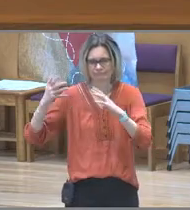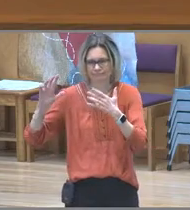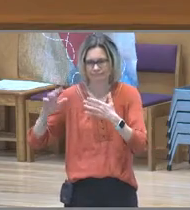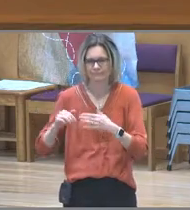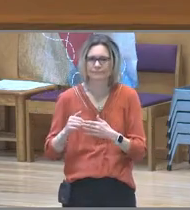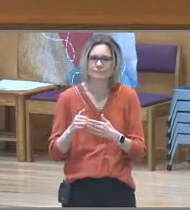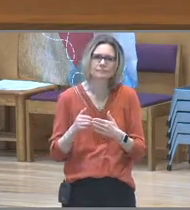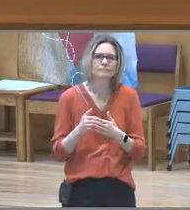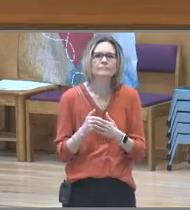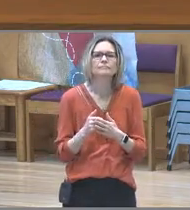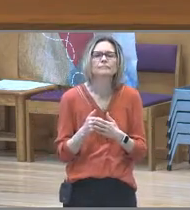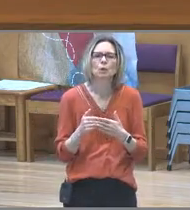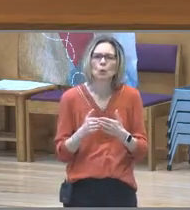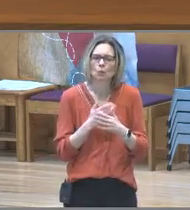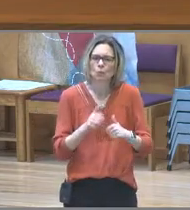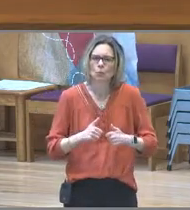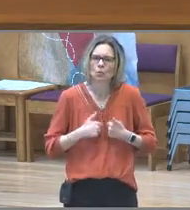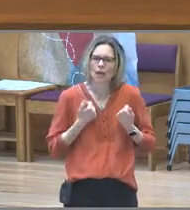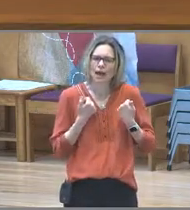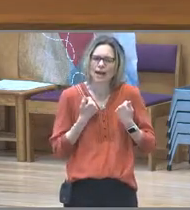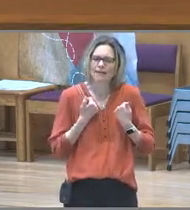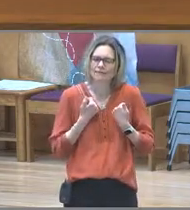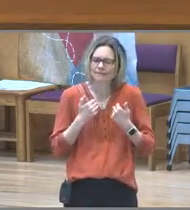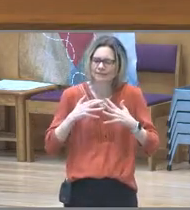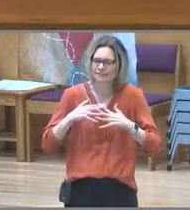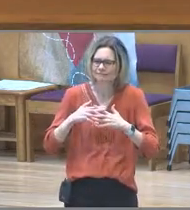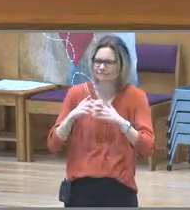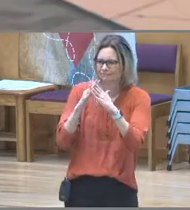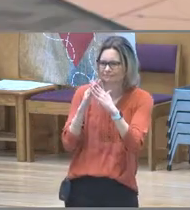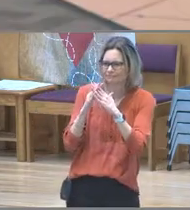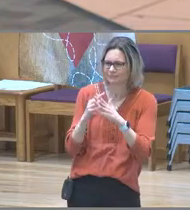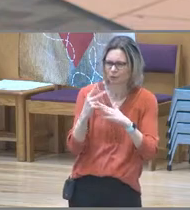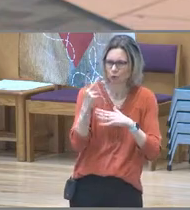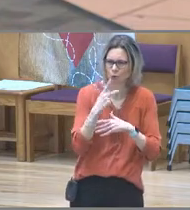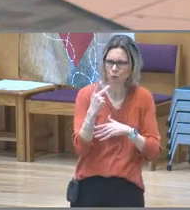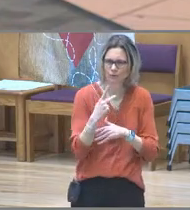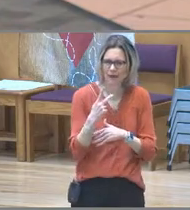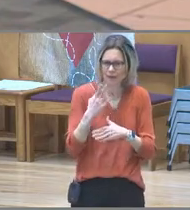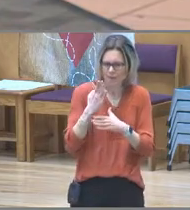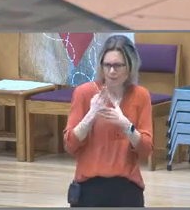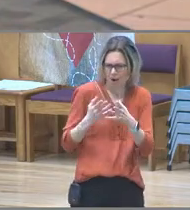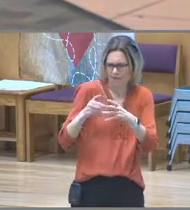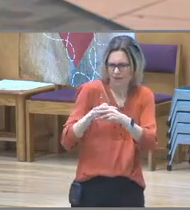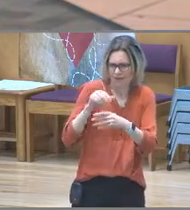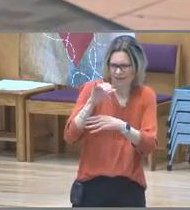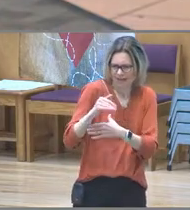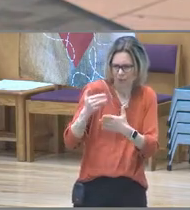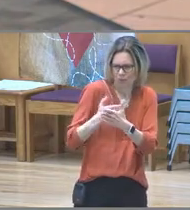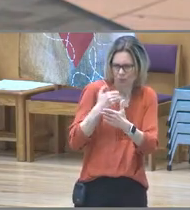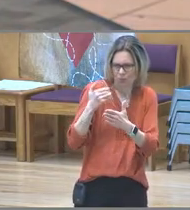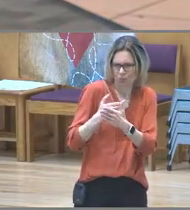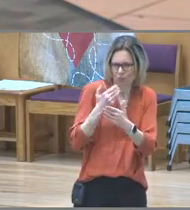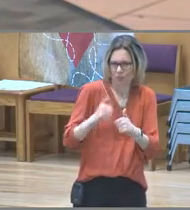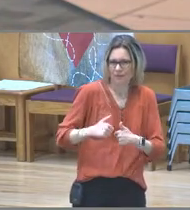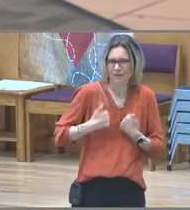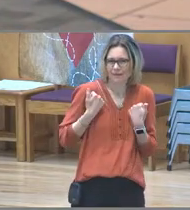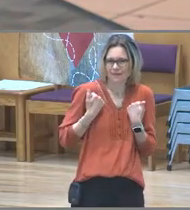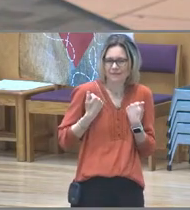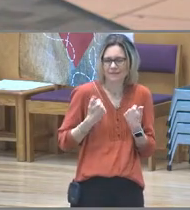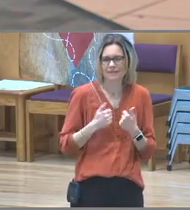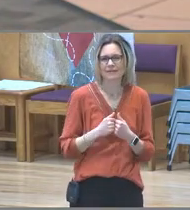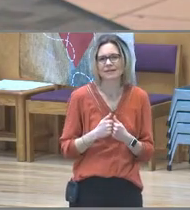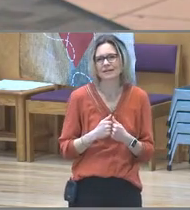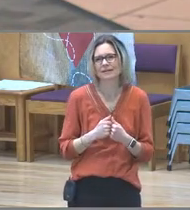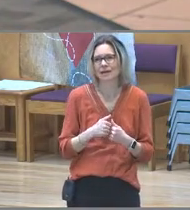is in place, and you and I are part of this new order of life.